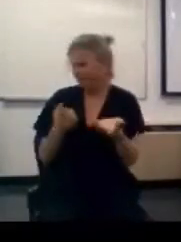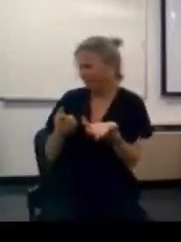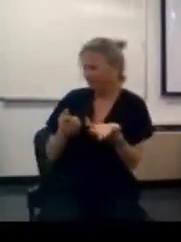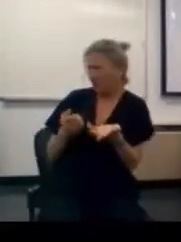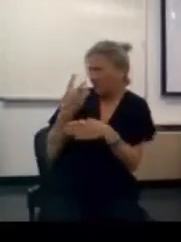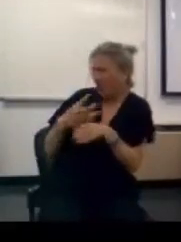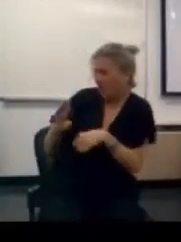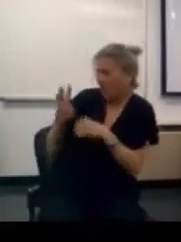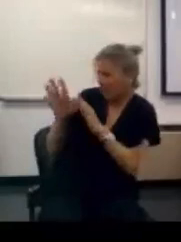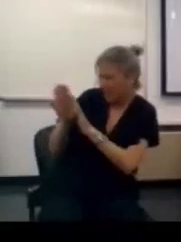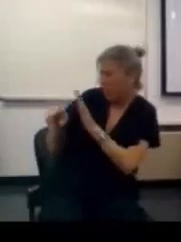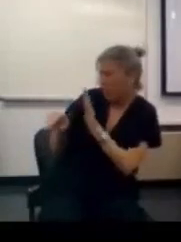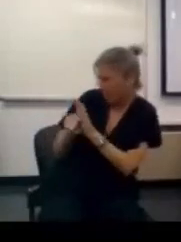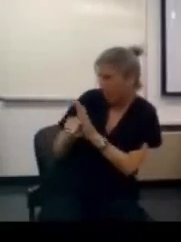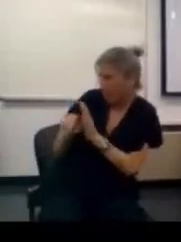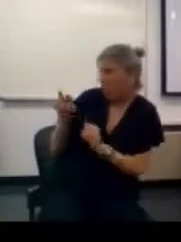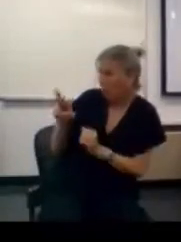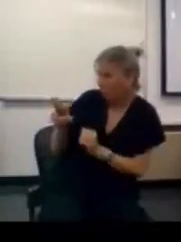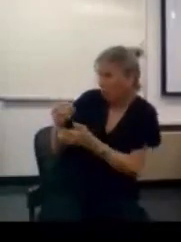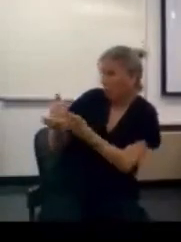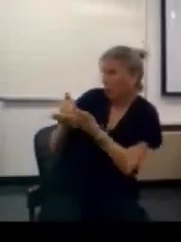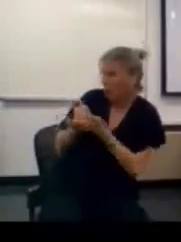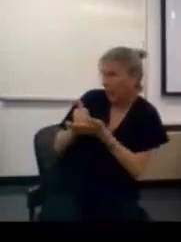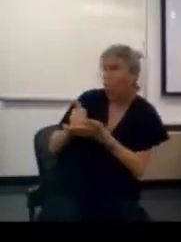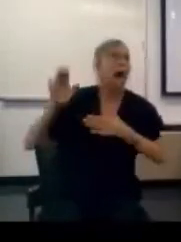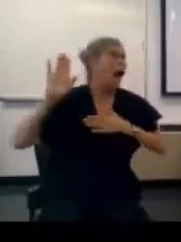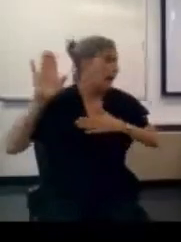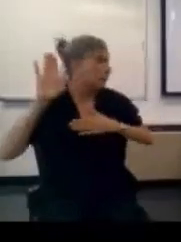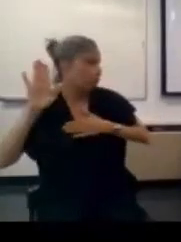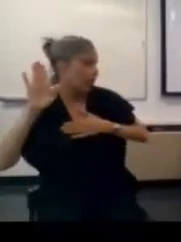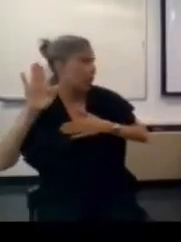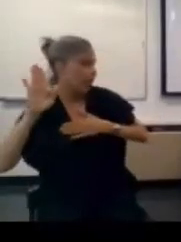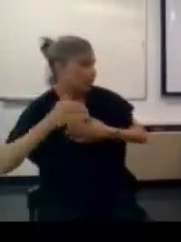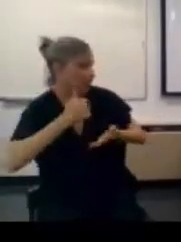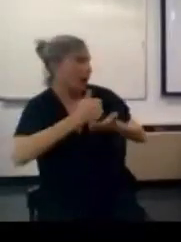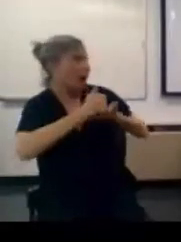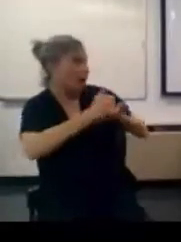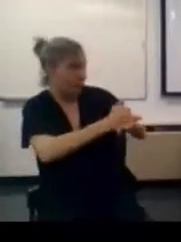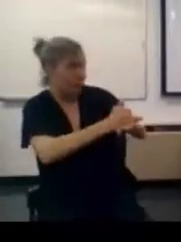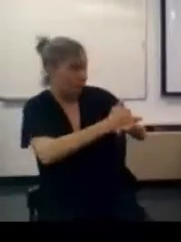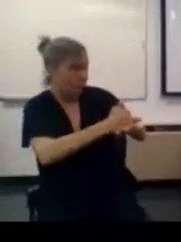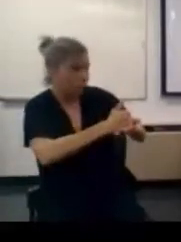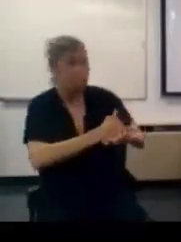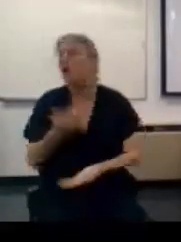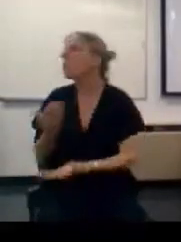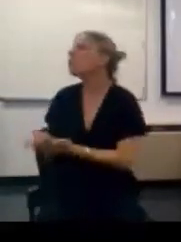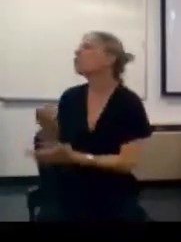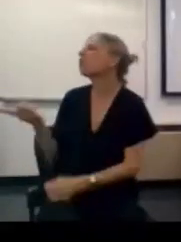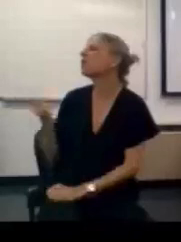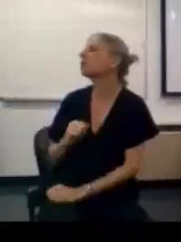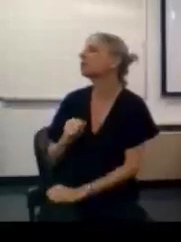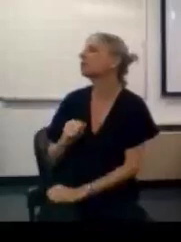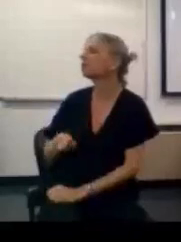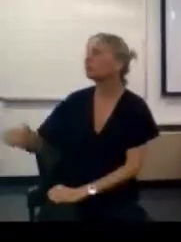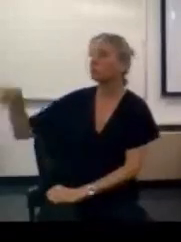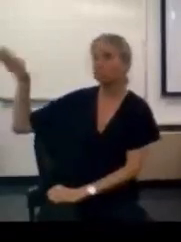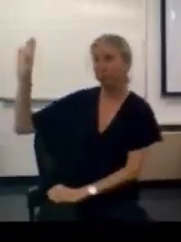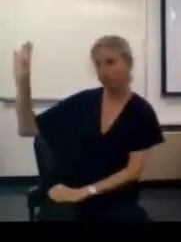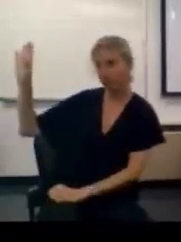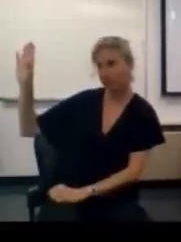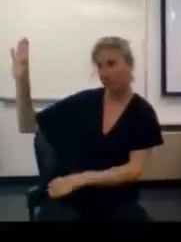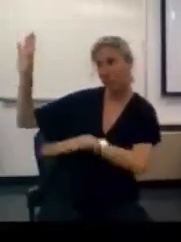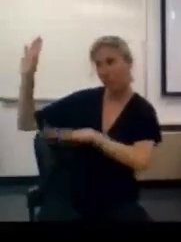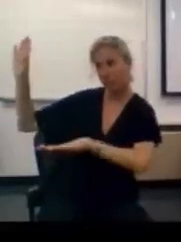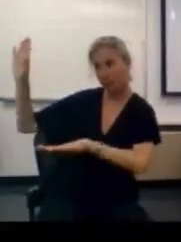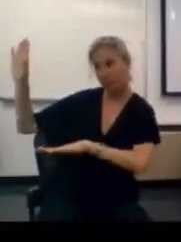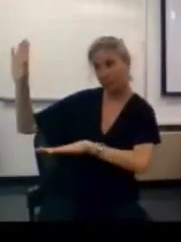apologetic, and I said, Captain, how do I know I just didn't just waste half an hour telling you this? He goes, no, I swear, I'm gonna make sure. And I said, prove